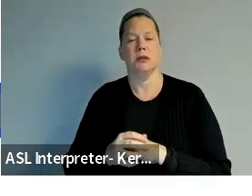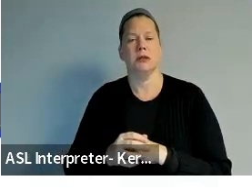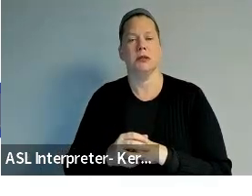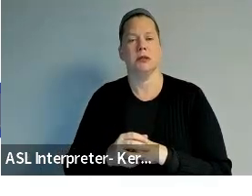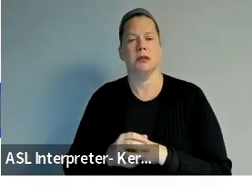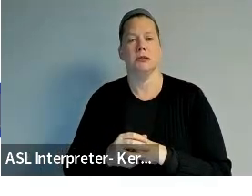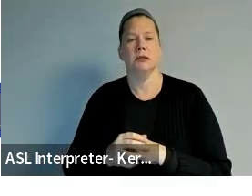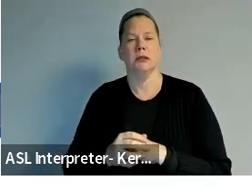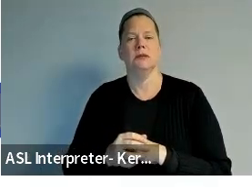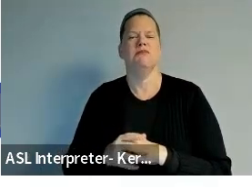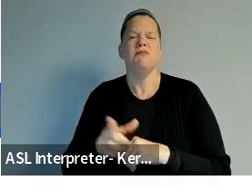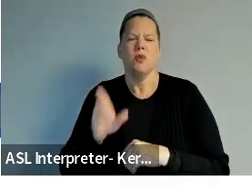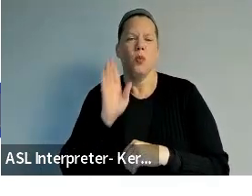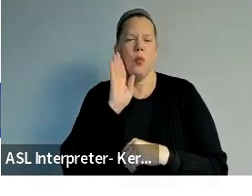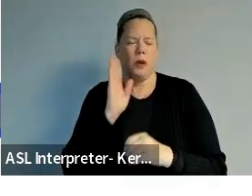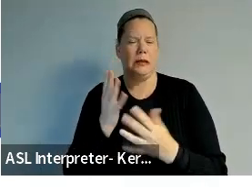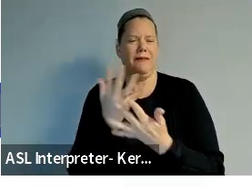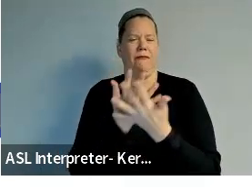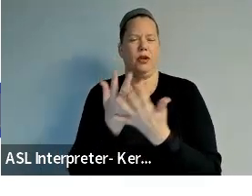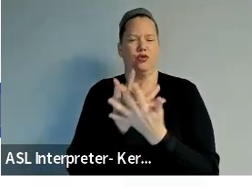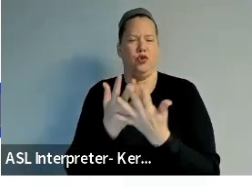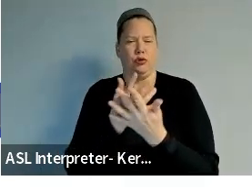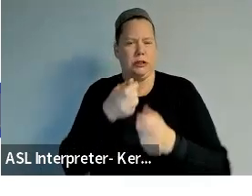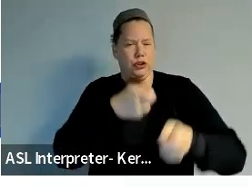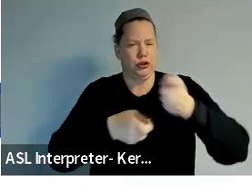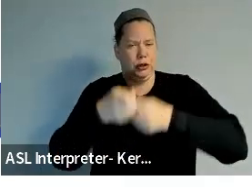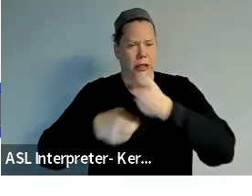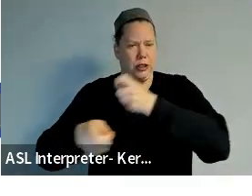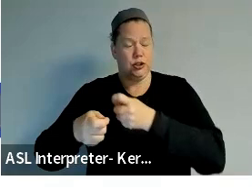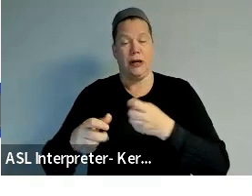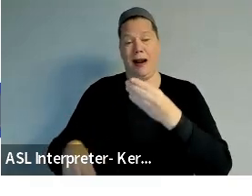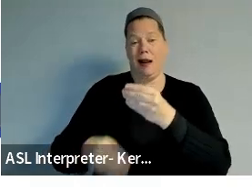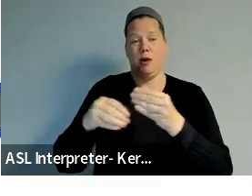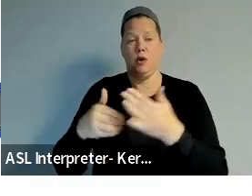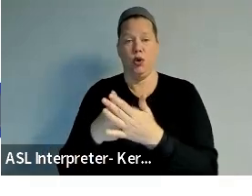been changed and new filter options such as